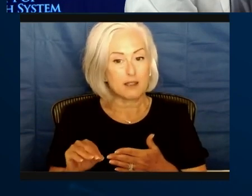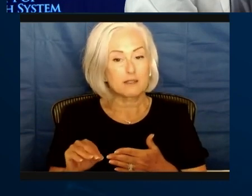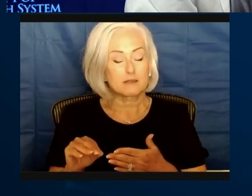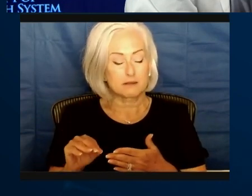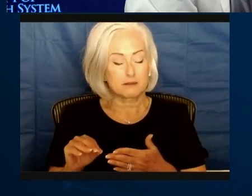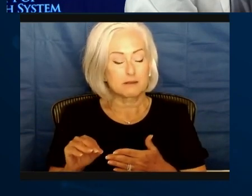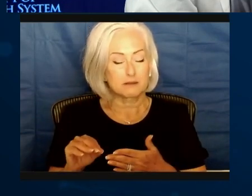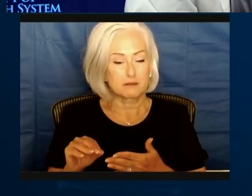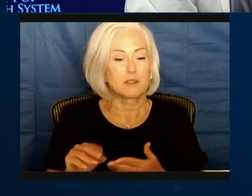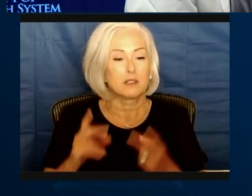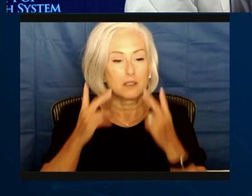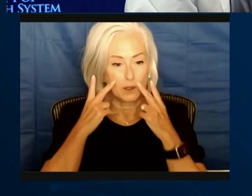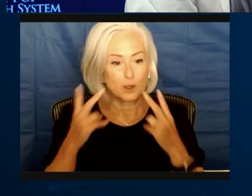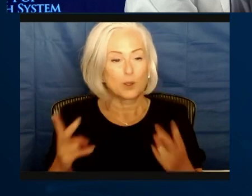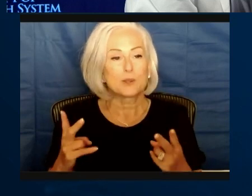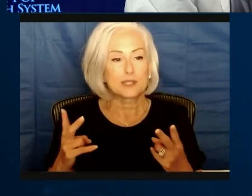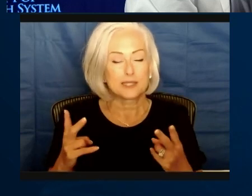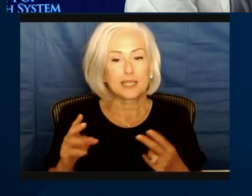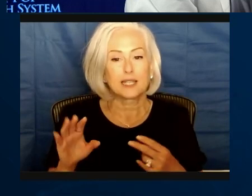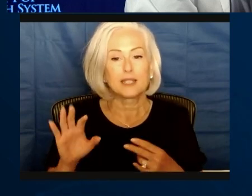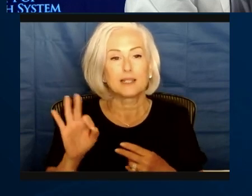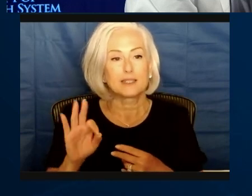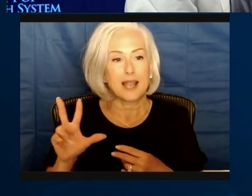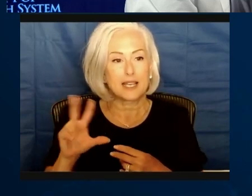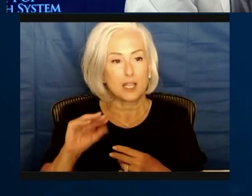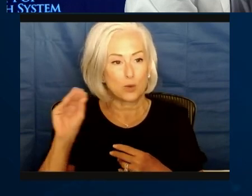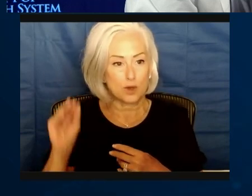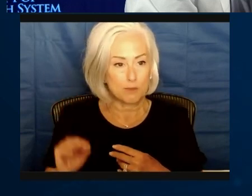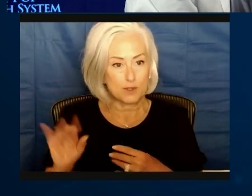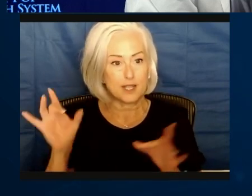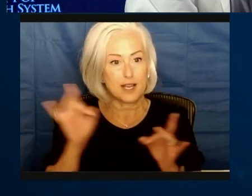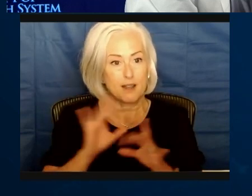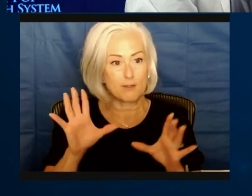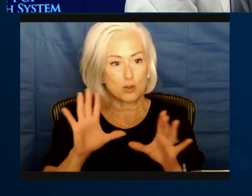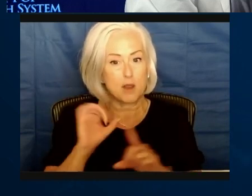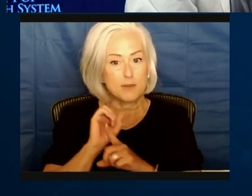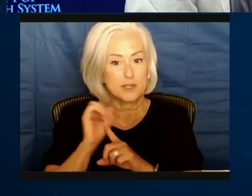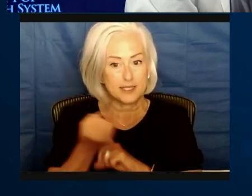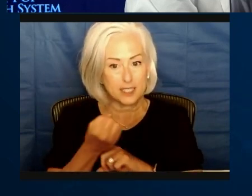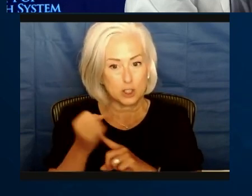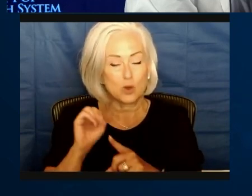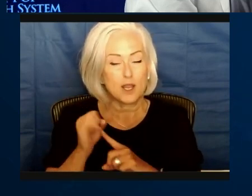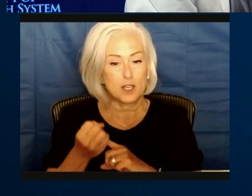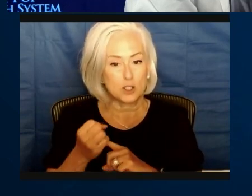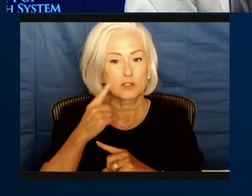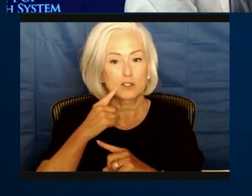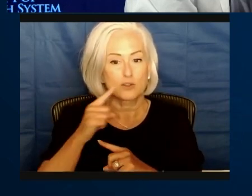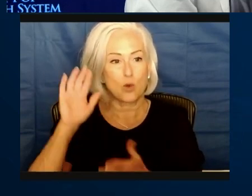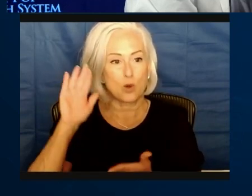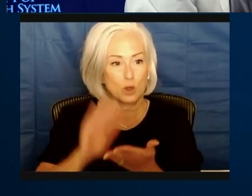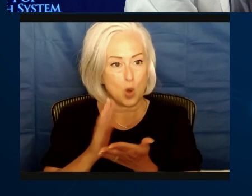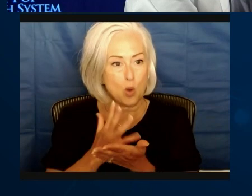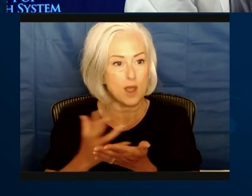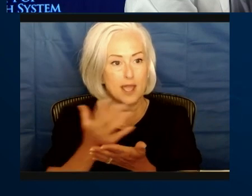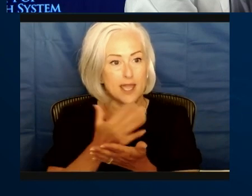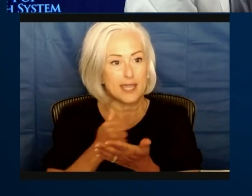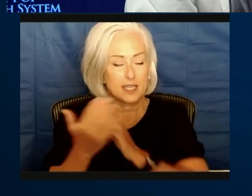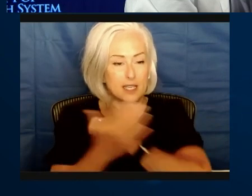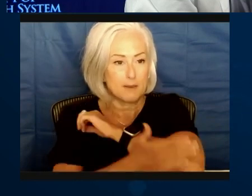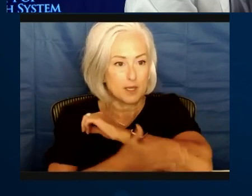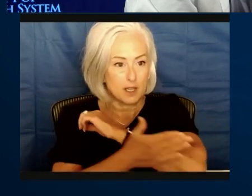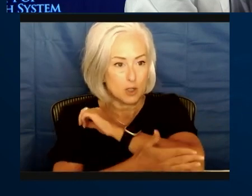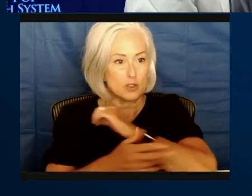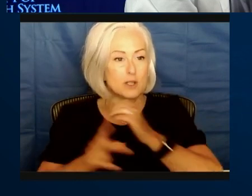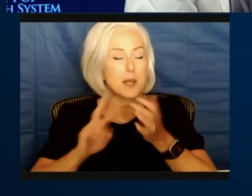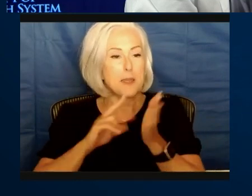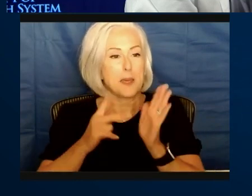of these trauma cases are occurring in low and middle income countries, therefore companies who are able to